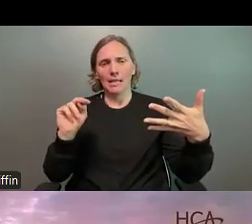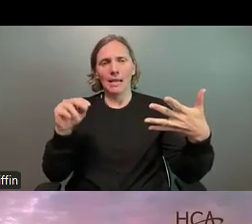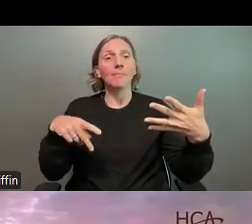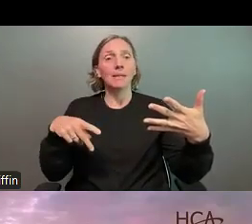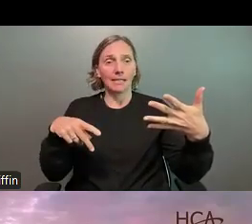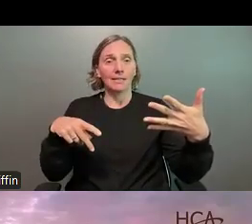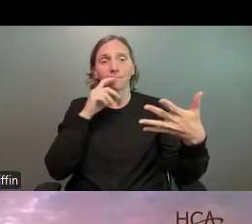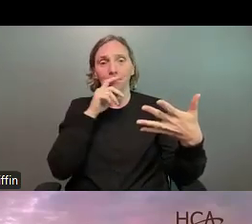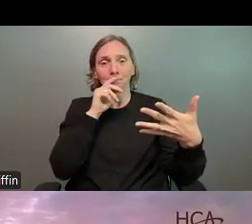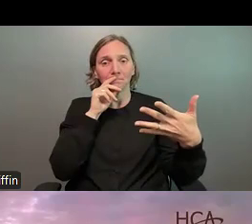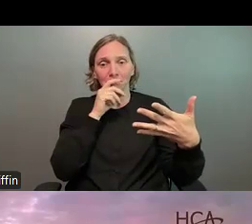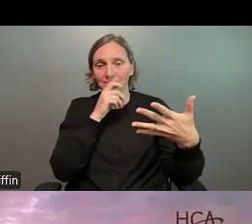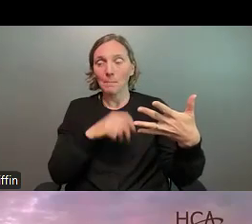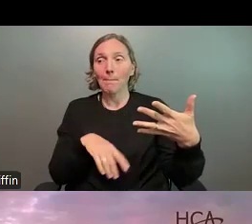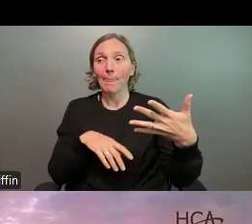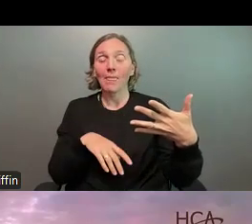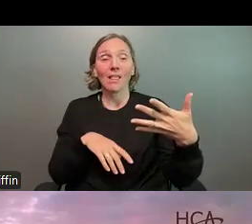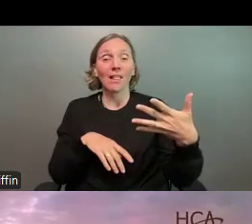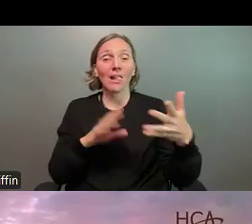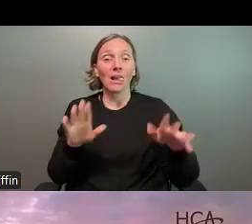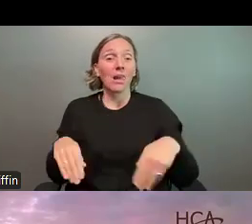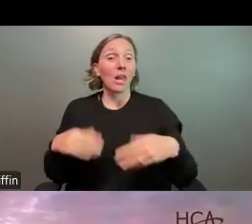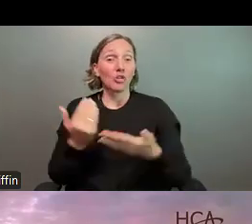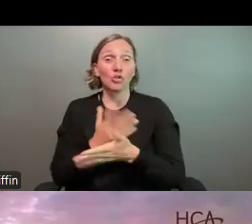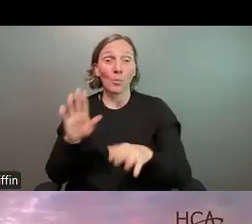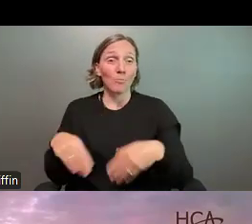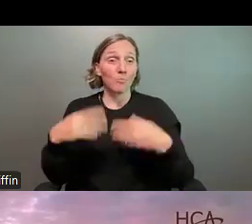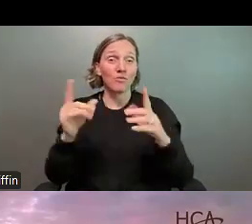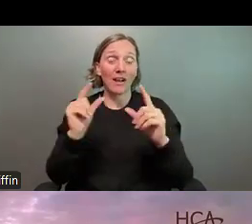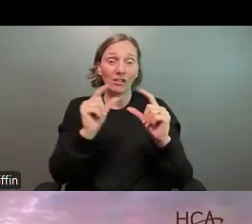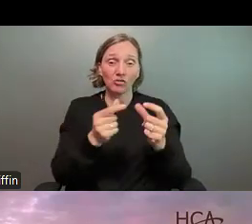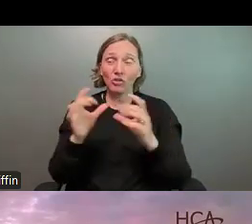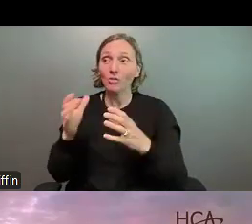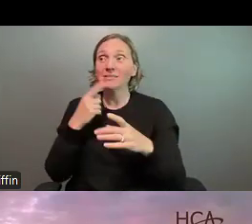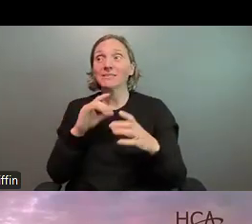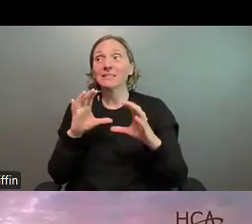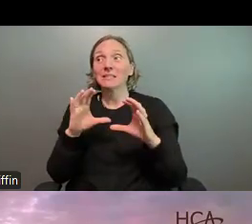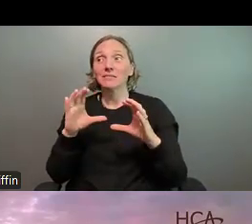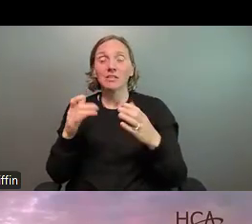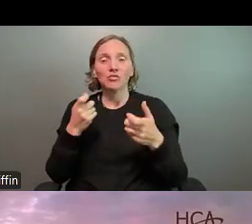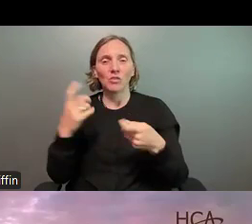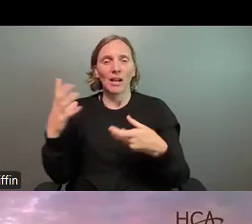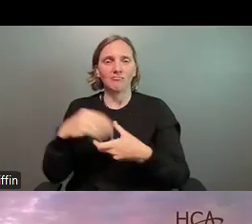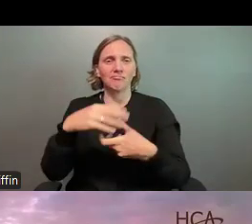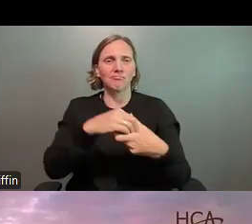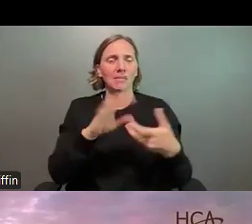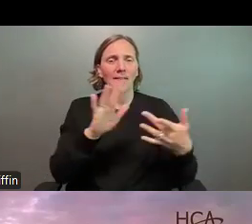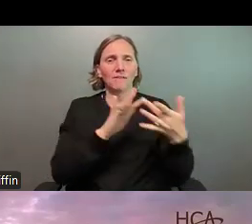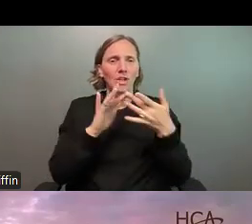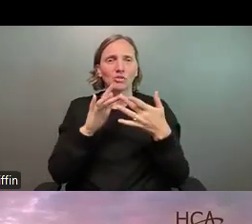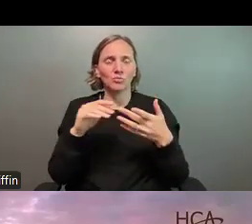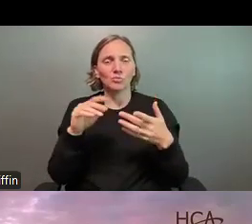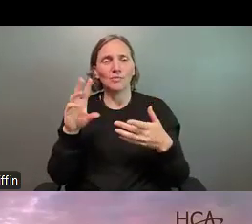into. We bring new providers, groups, and facility, as well as ancillary services into network routinely across the